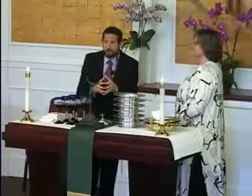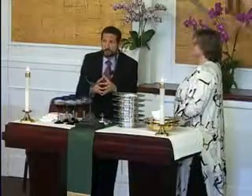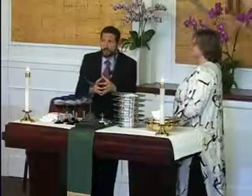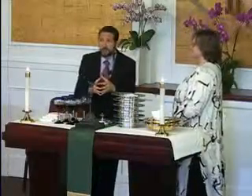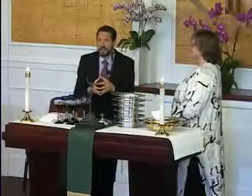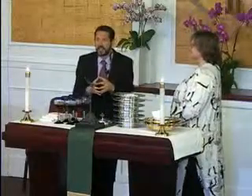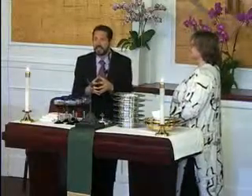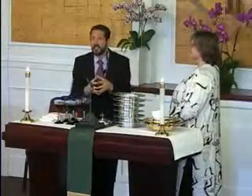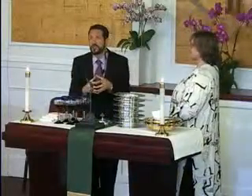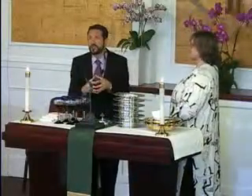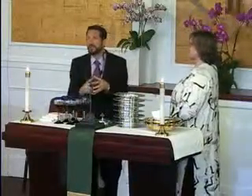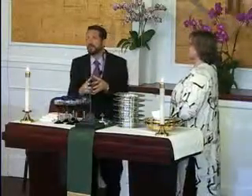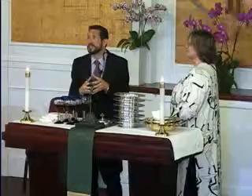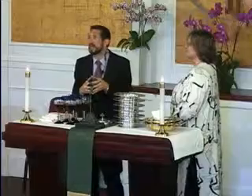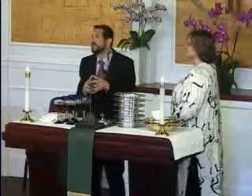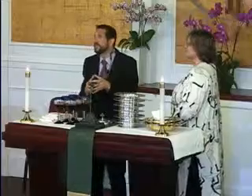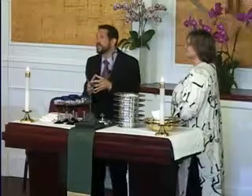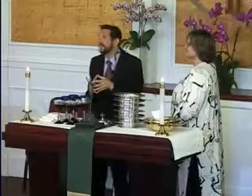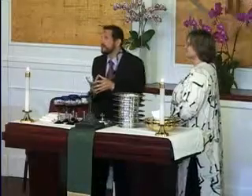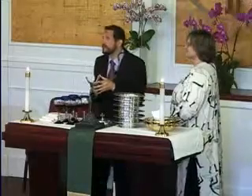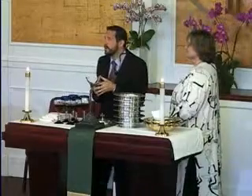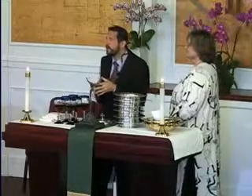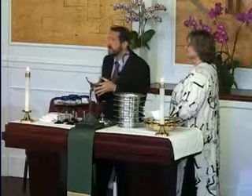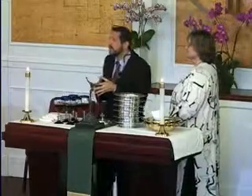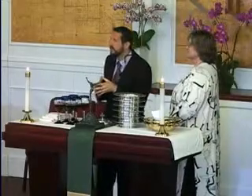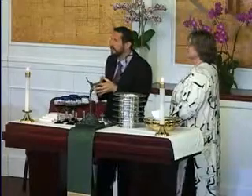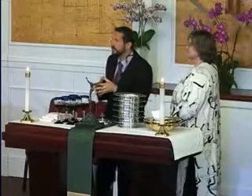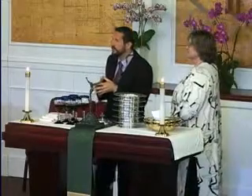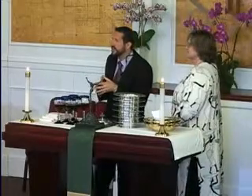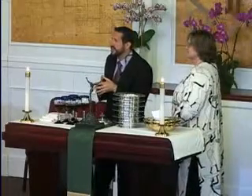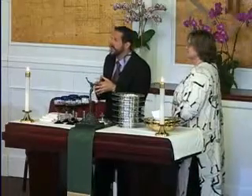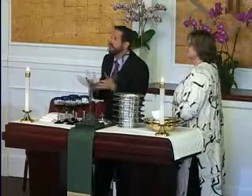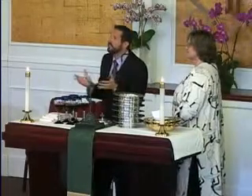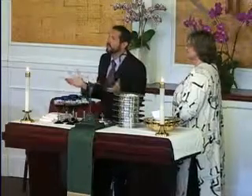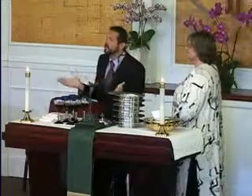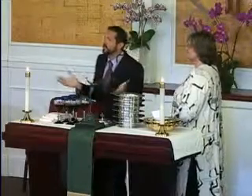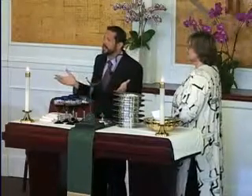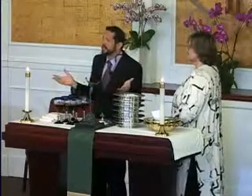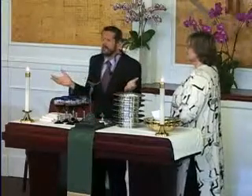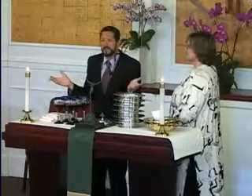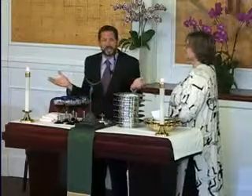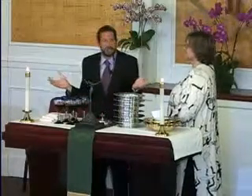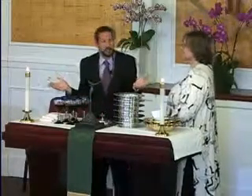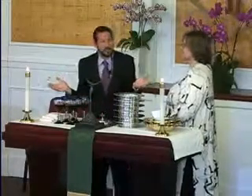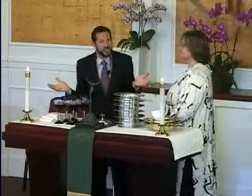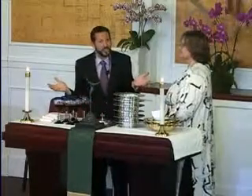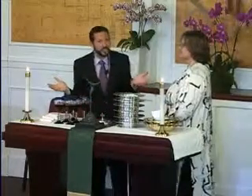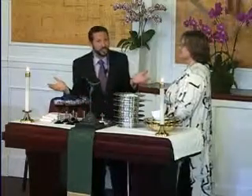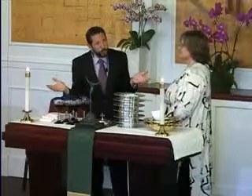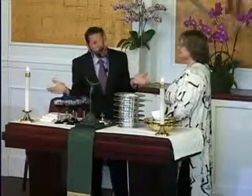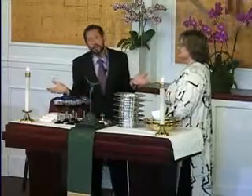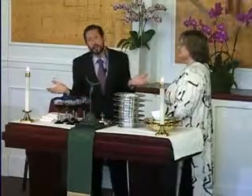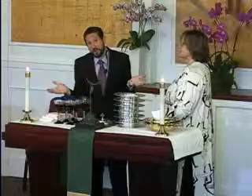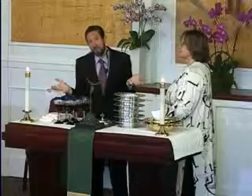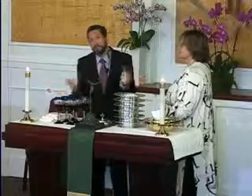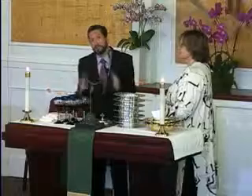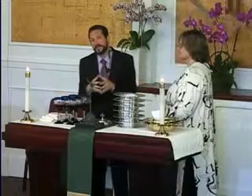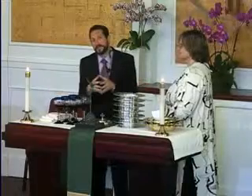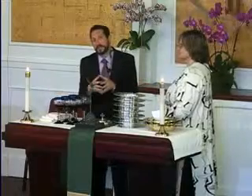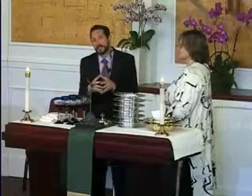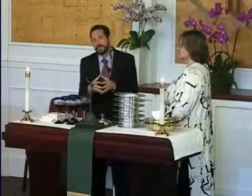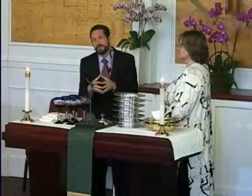Friends, here at Metropolitan Community Church of Los Angeles and at Metropolitan Community Churches around the world, we serve and celebrate an open